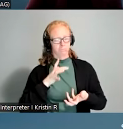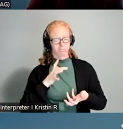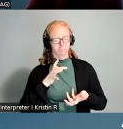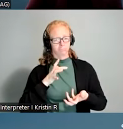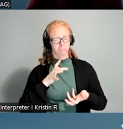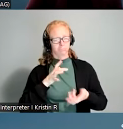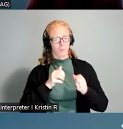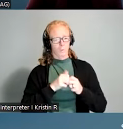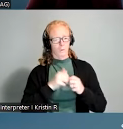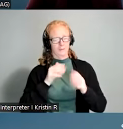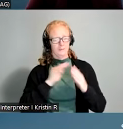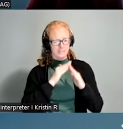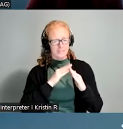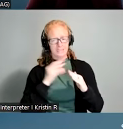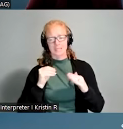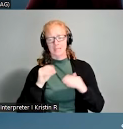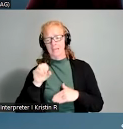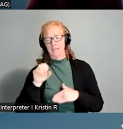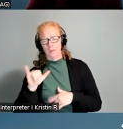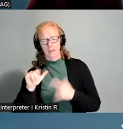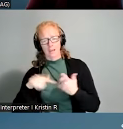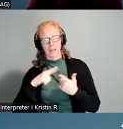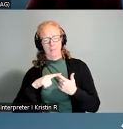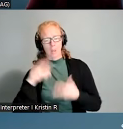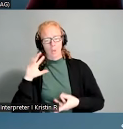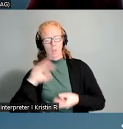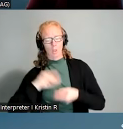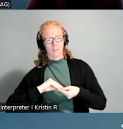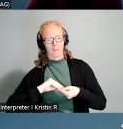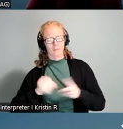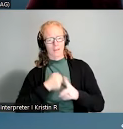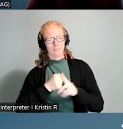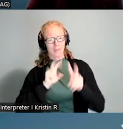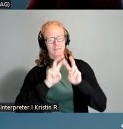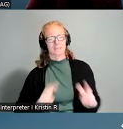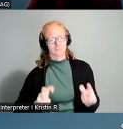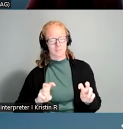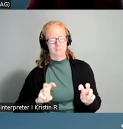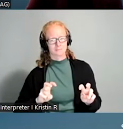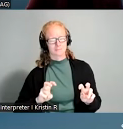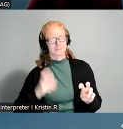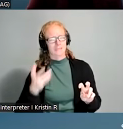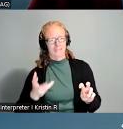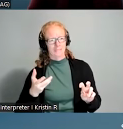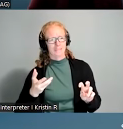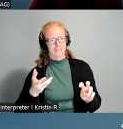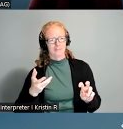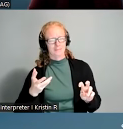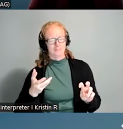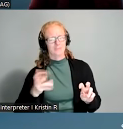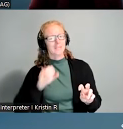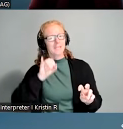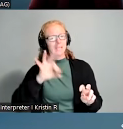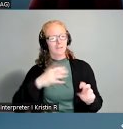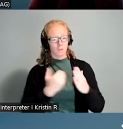on with the cities and the counties on cumulative impact assessment. And for example, if you took